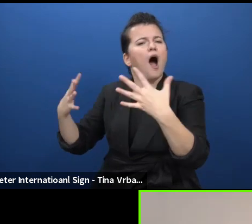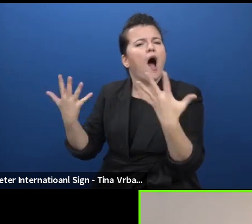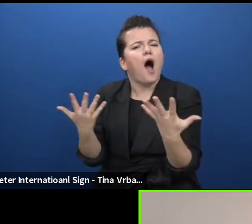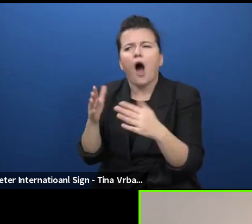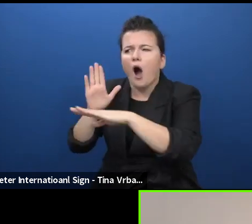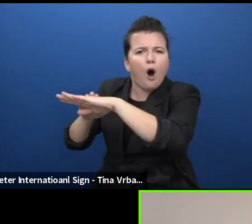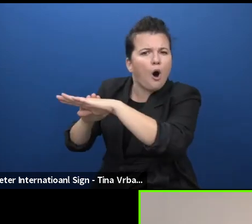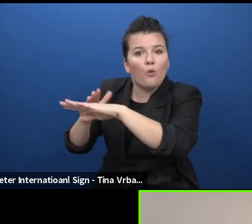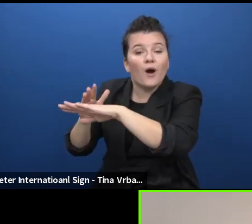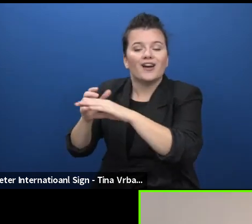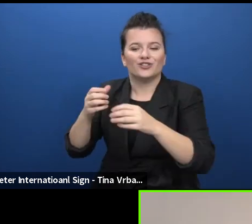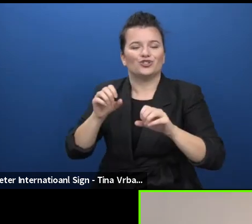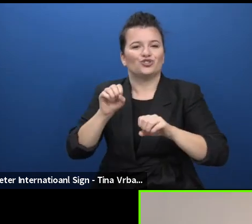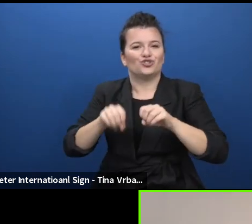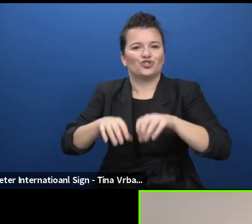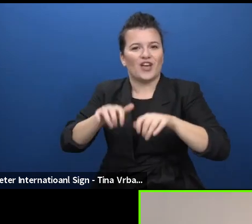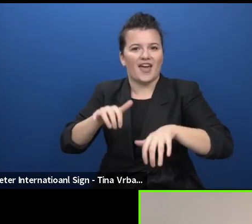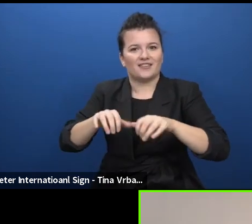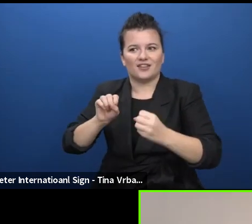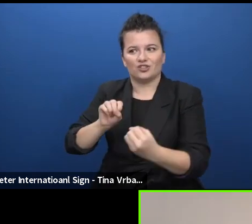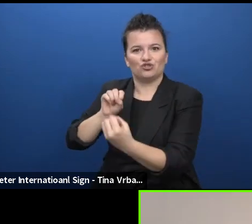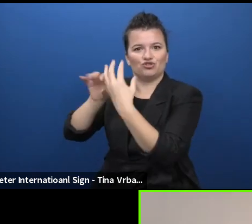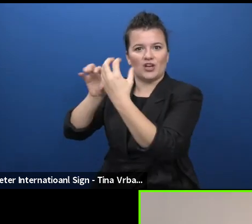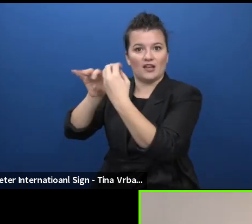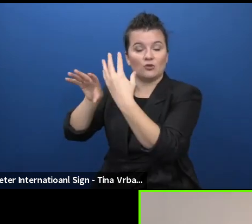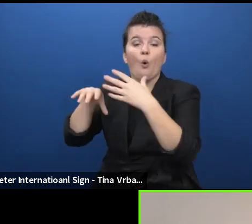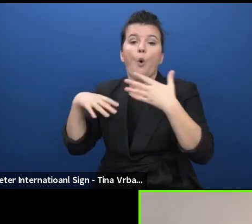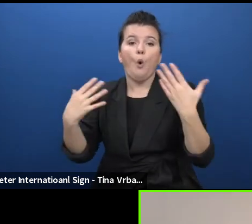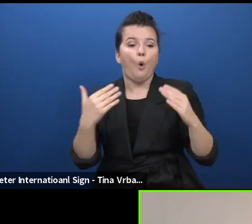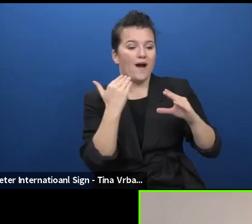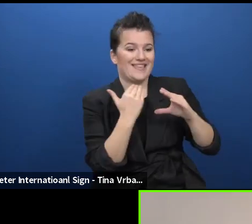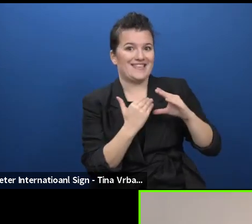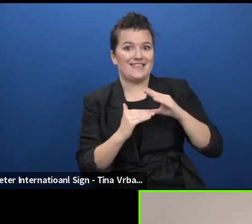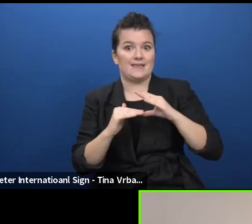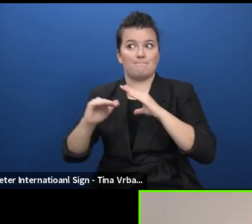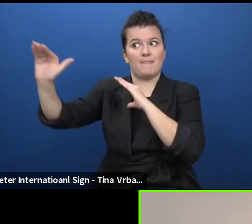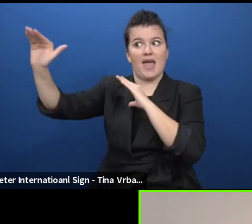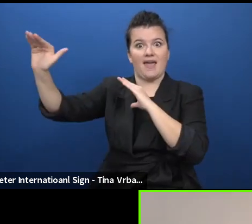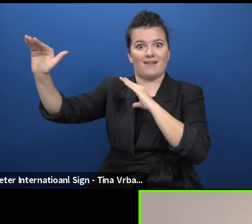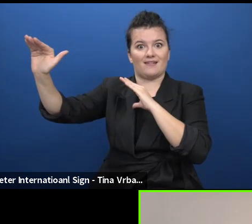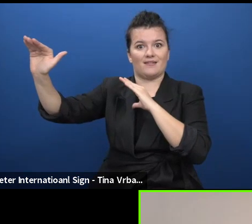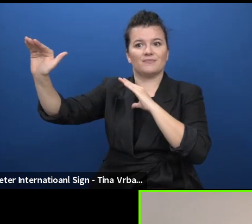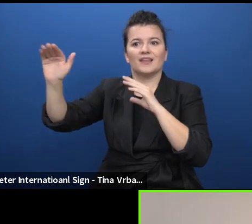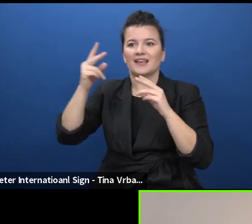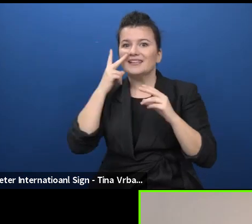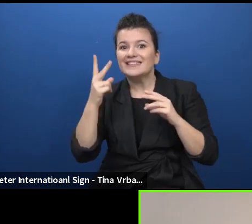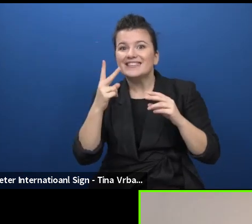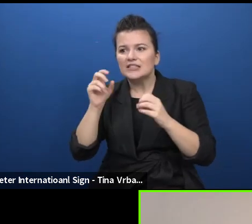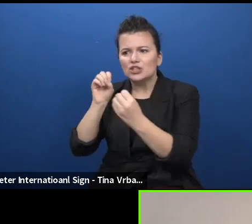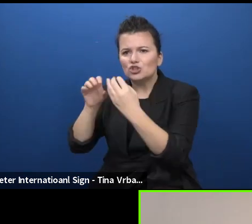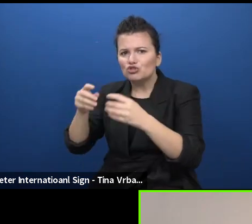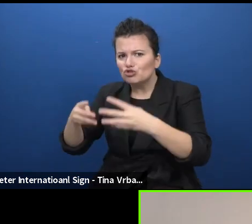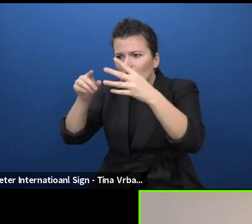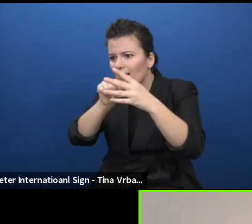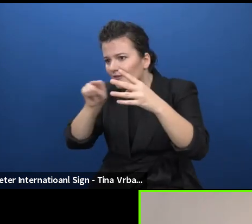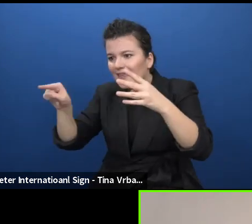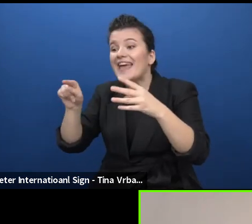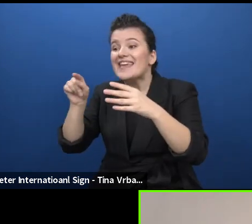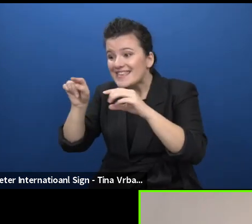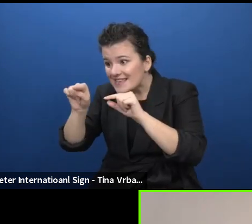platform or by sending an email to the address that has just been shared in the chat.